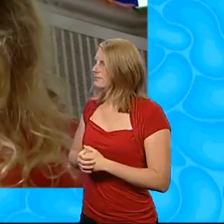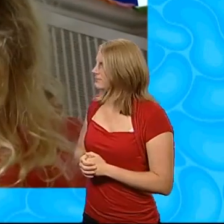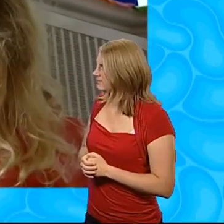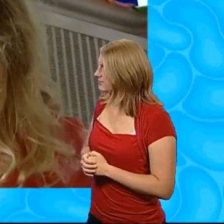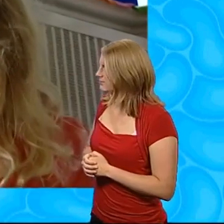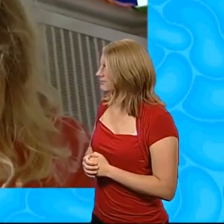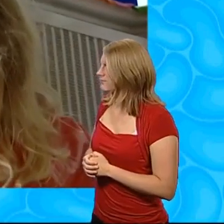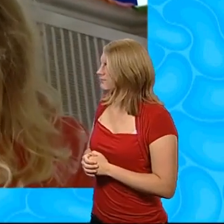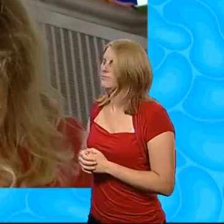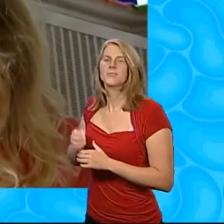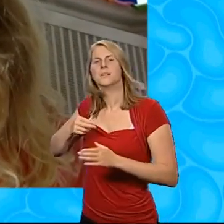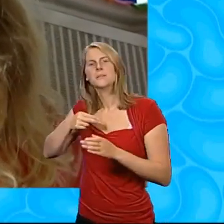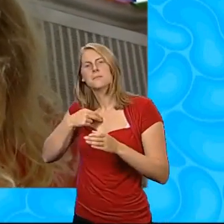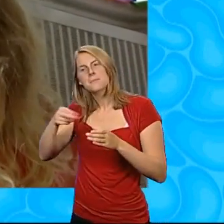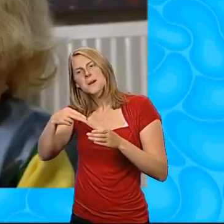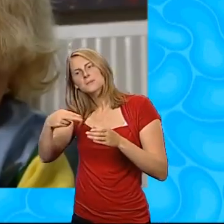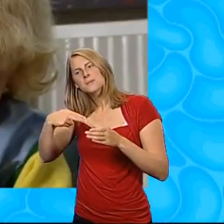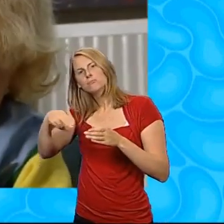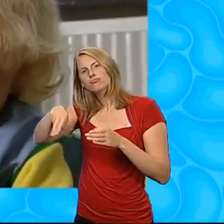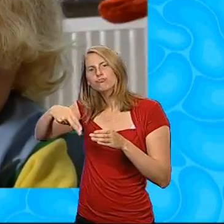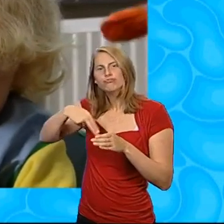the sides. Mix it